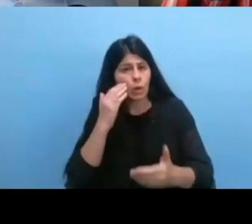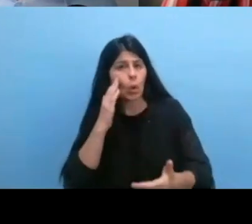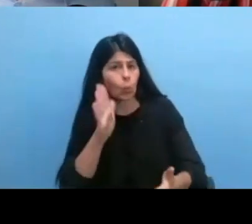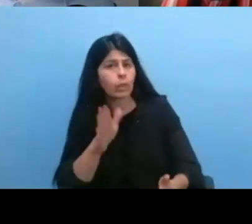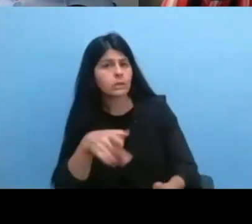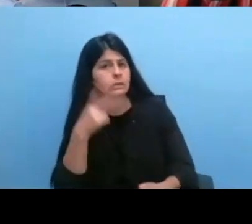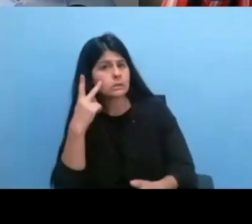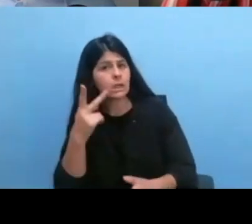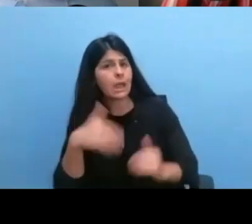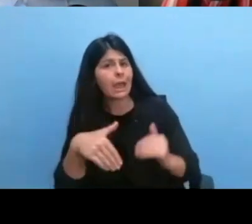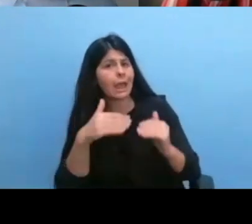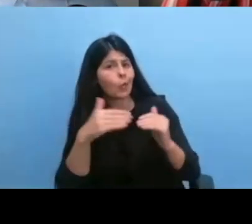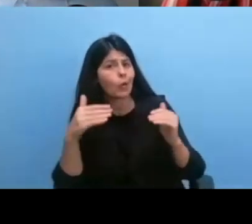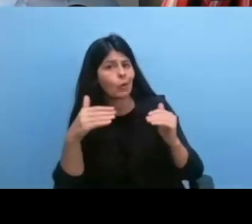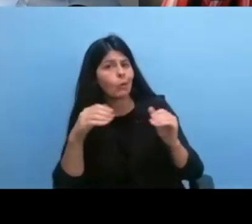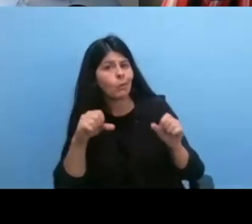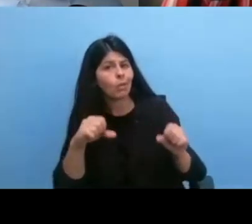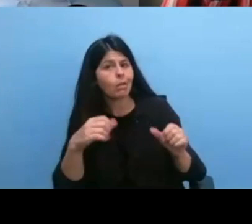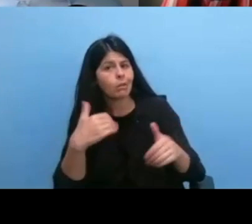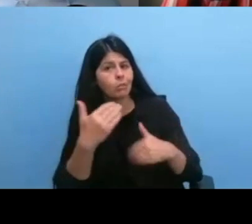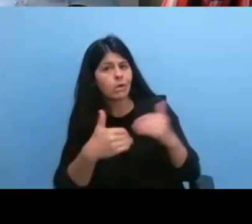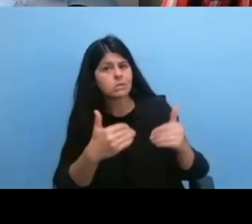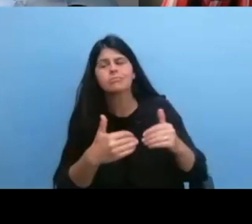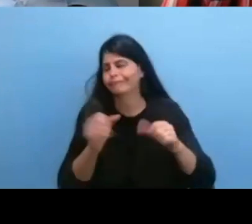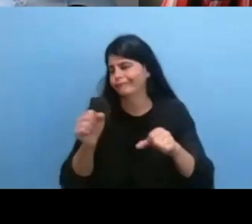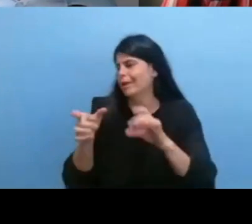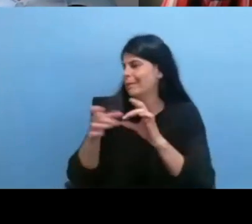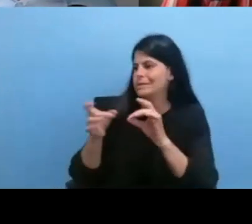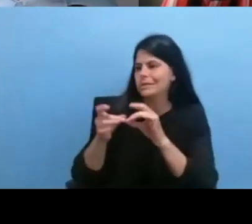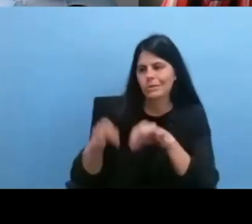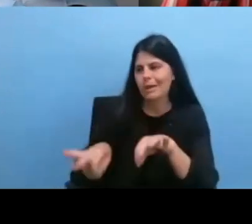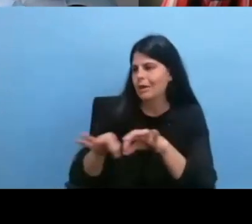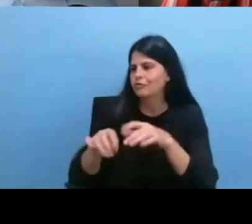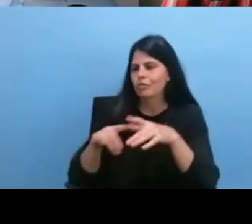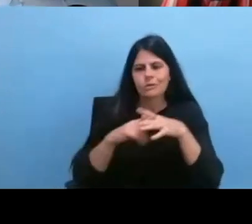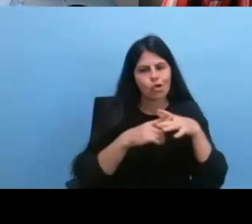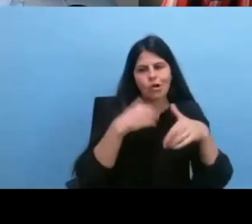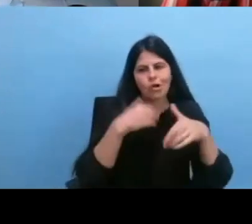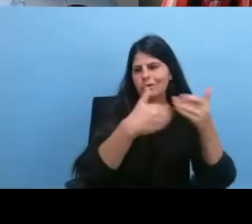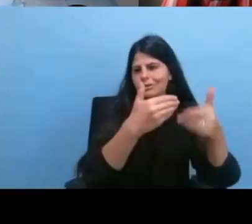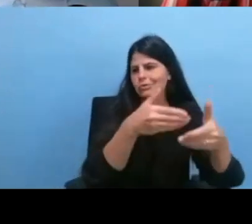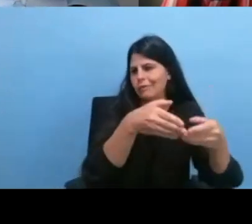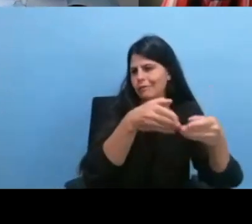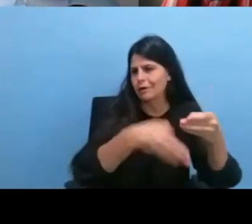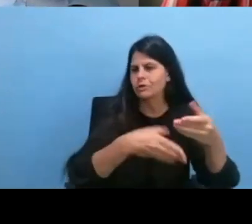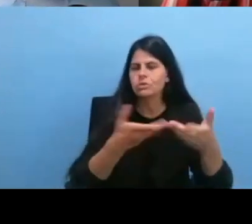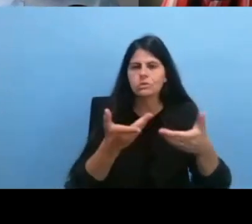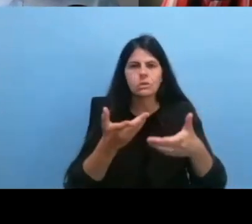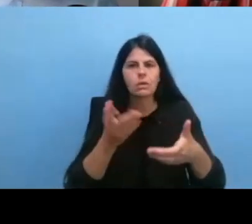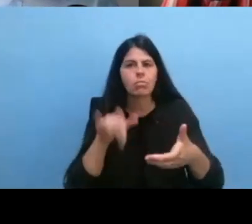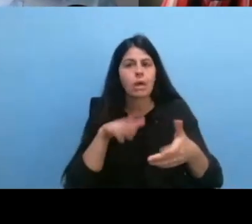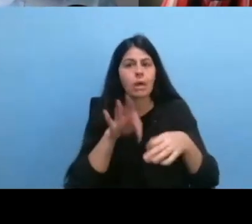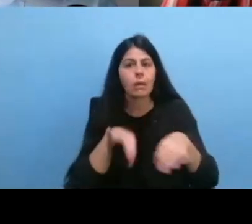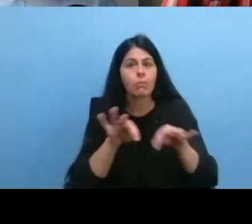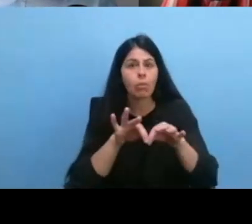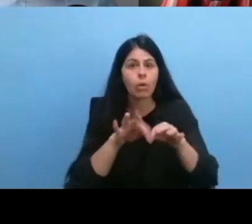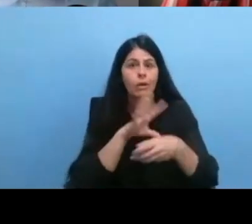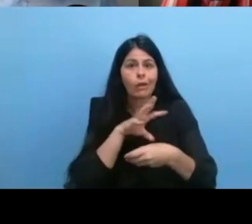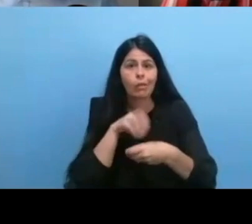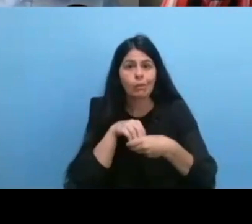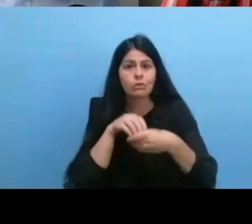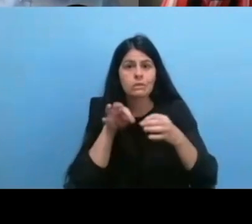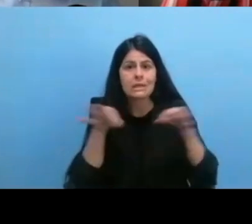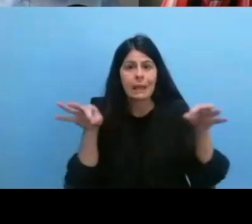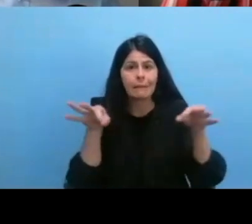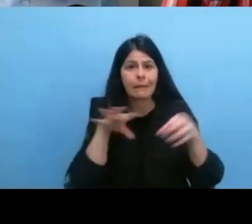mean, messaging matters from start to finish, from that important inclusion statement on the